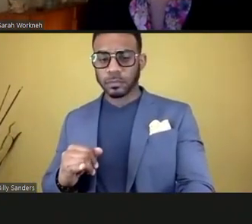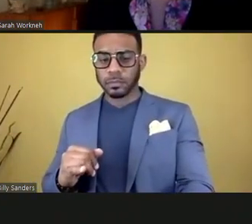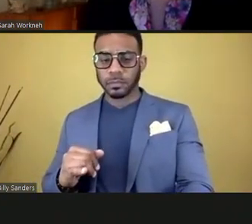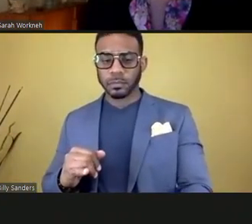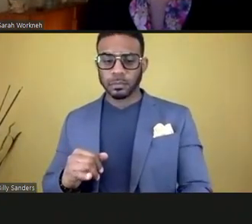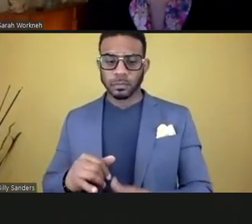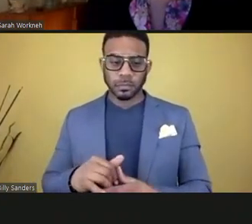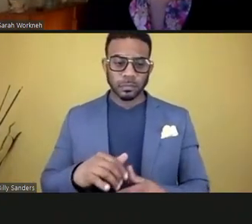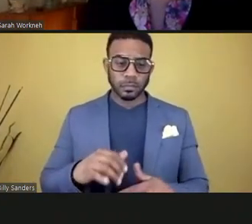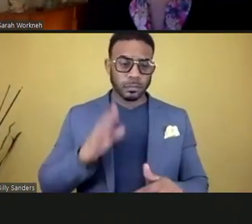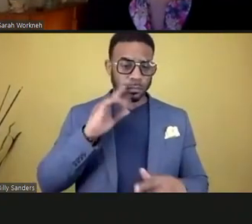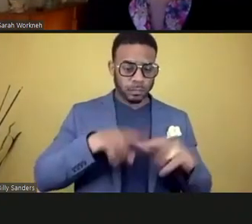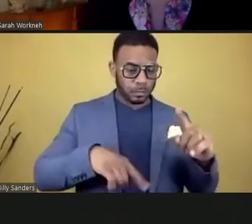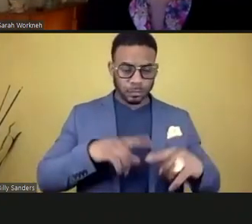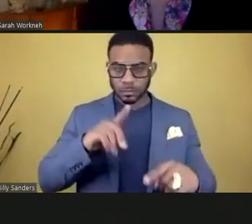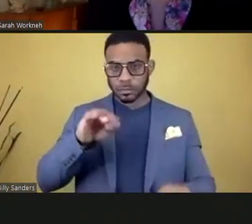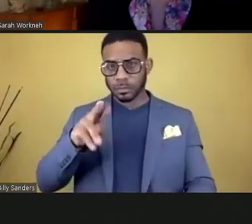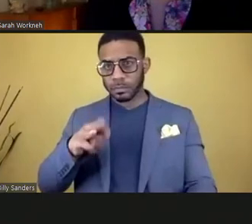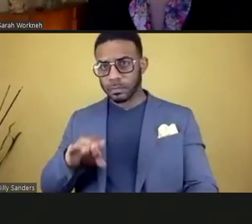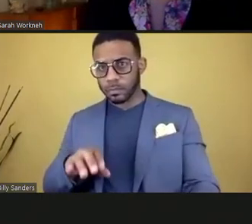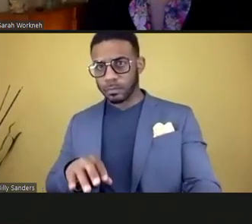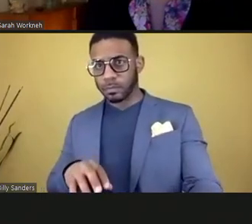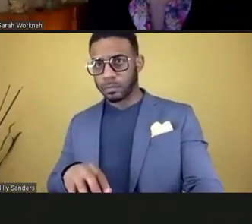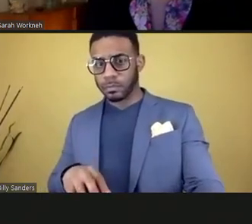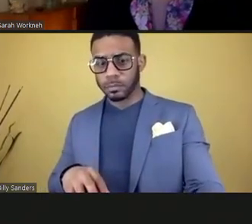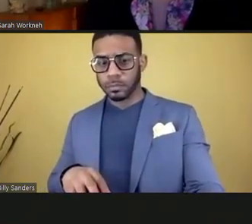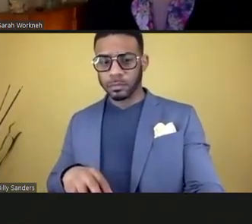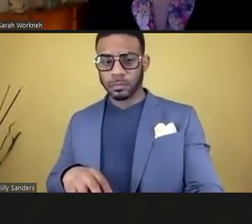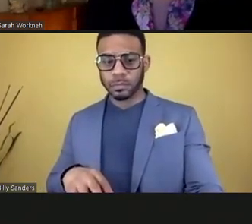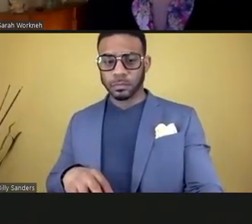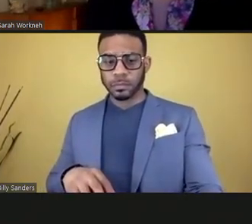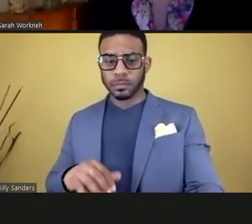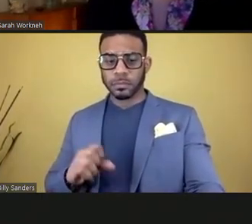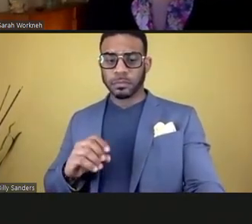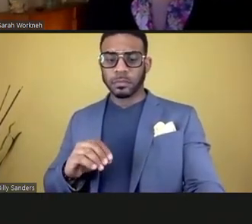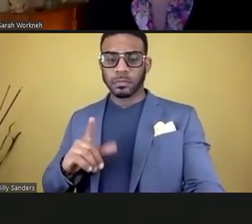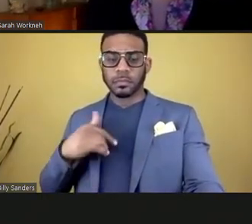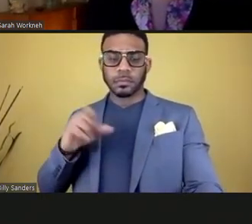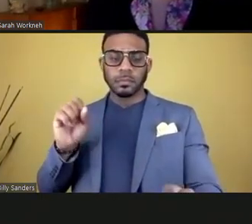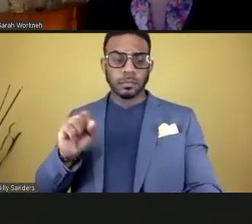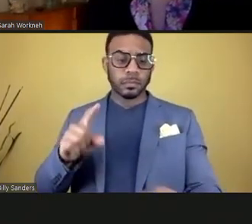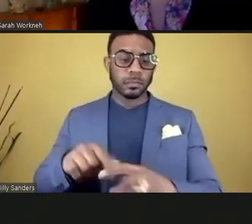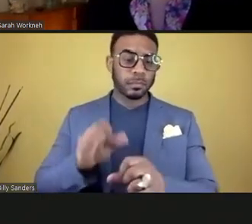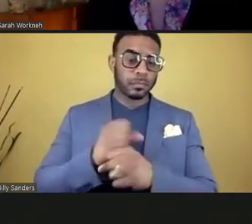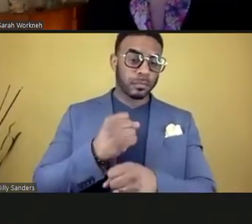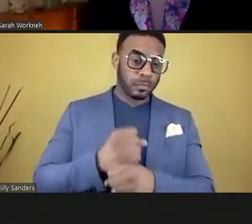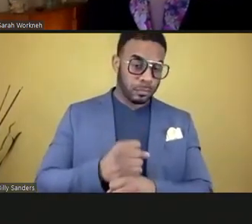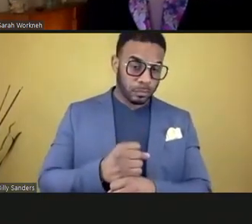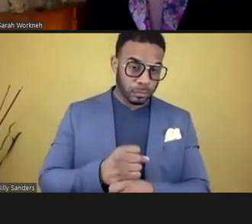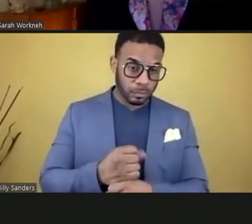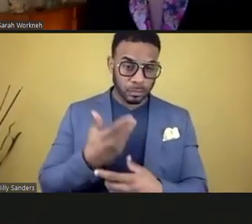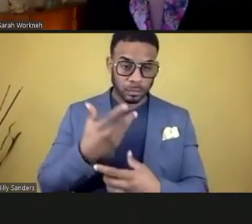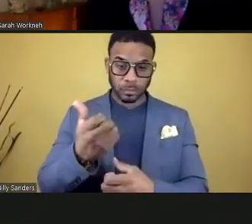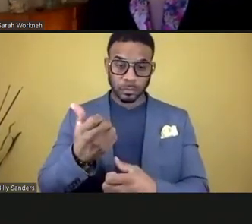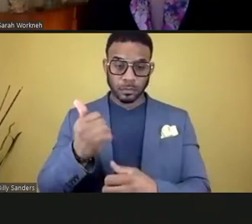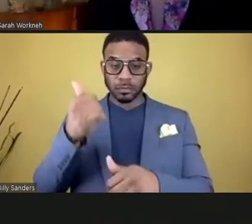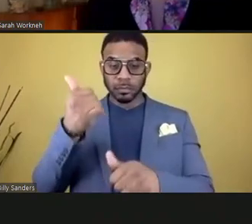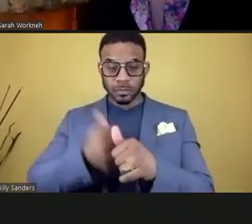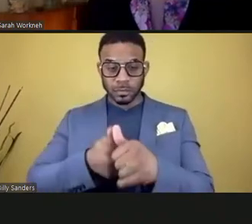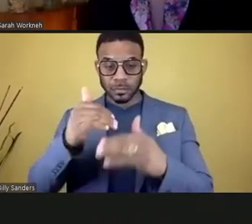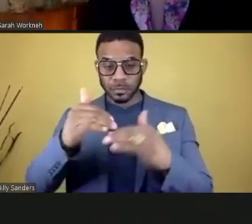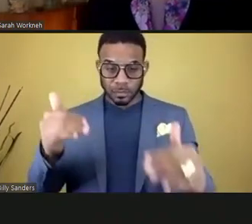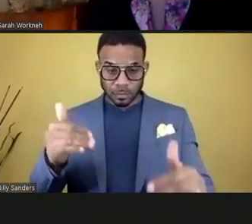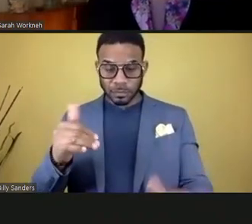all of those things are dynamic. And what is our capacity to create trust at every